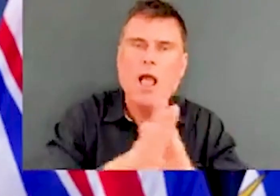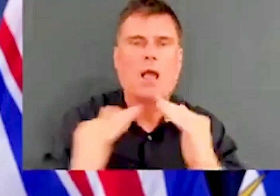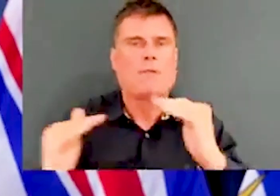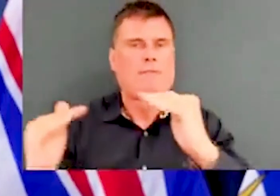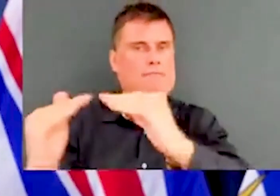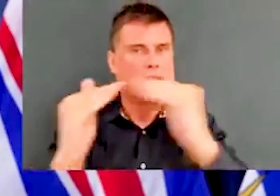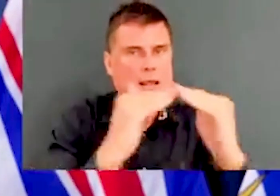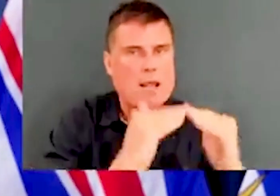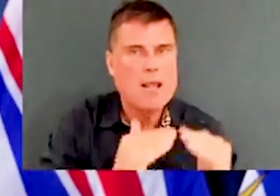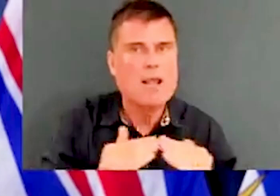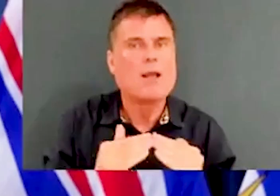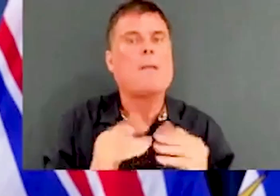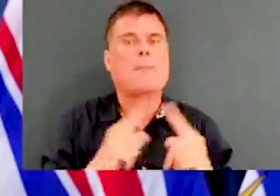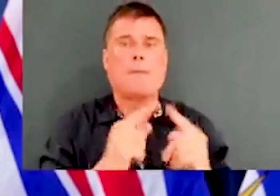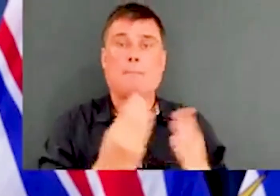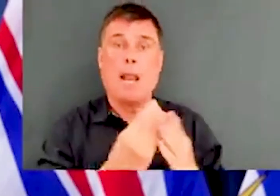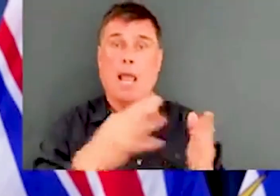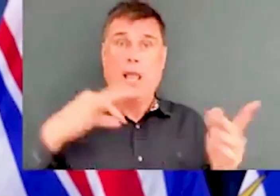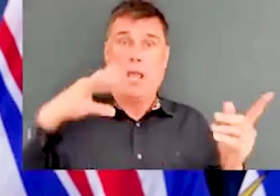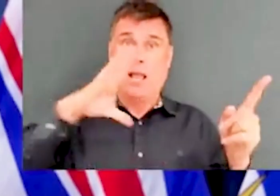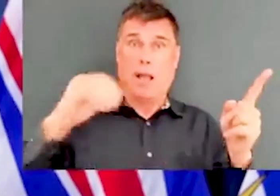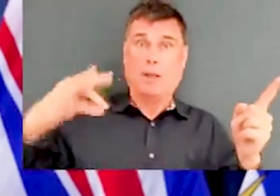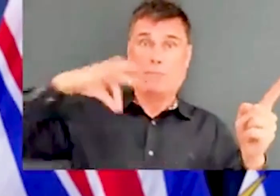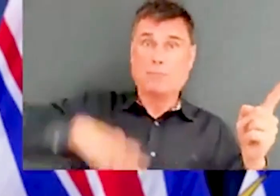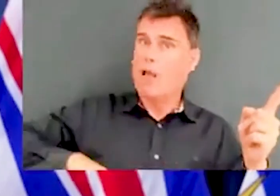protection. Thank you.